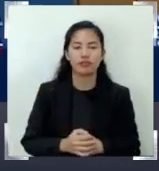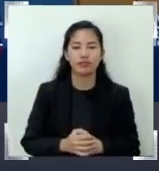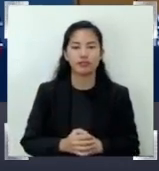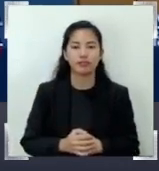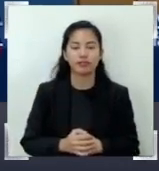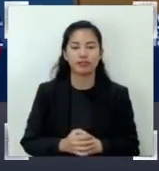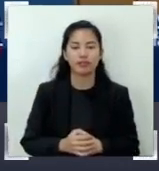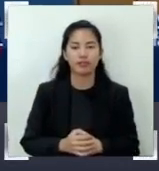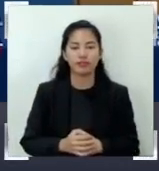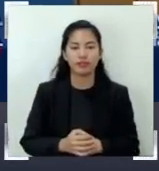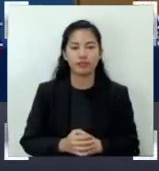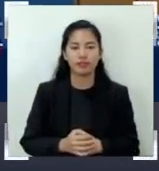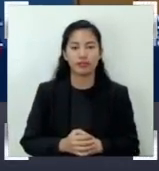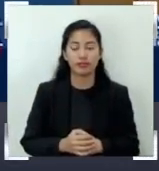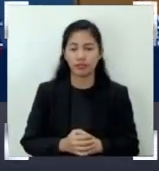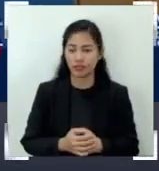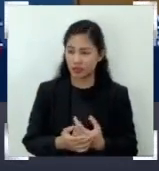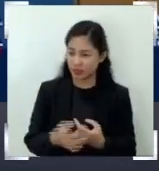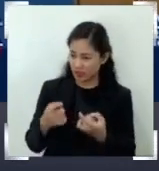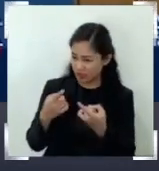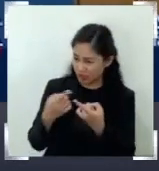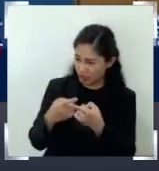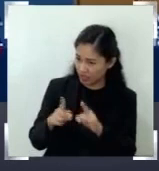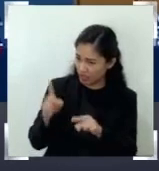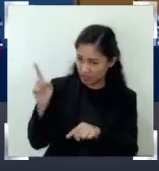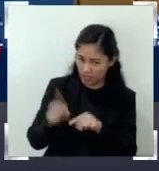appear on video even if he does not speak.